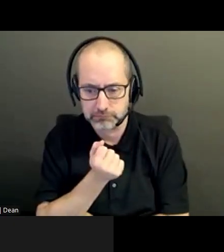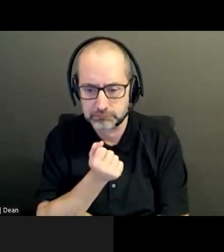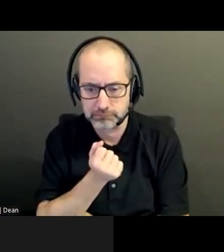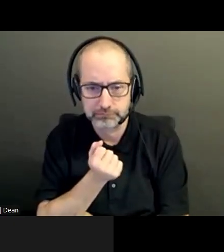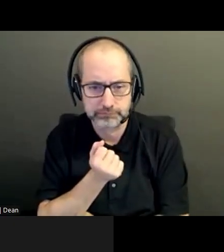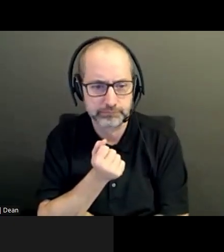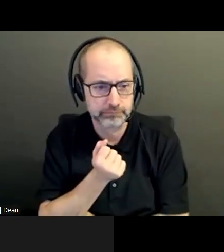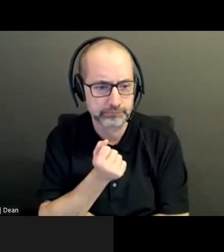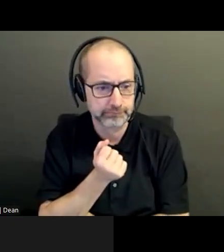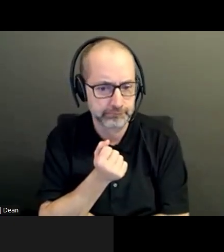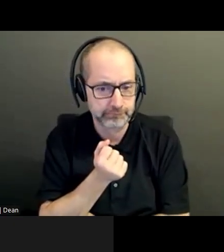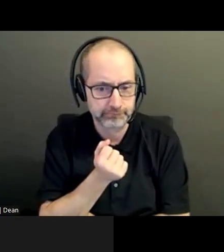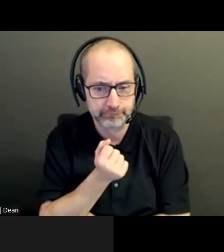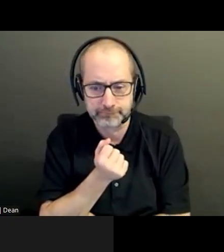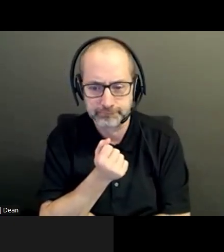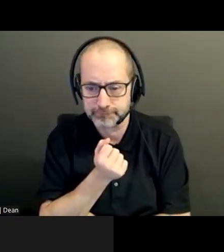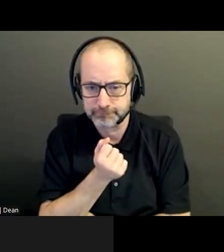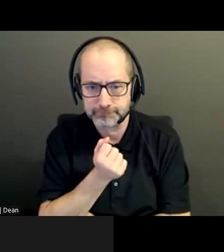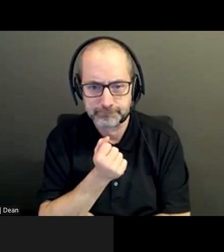Should have a video.